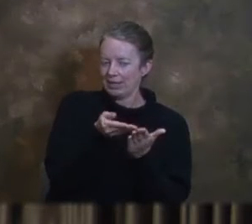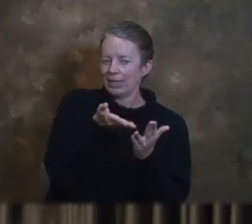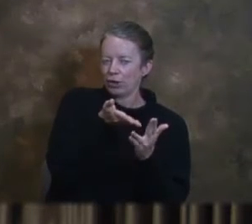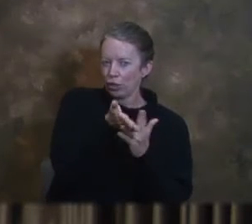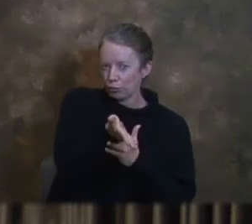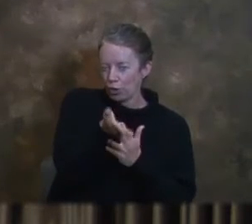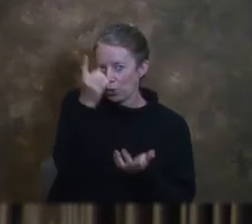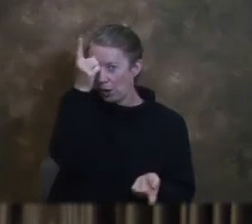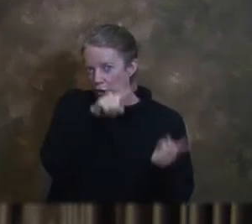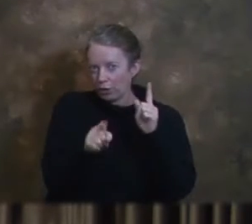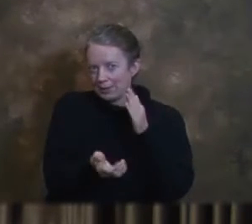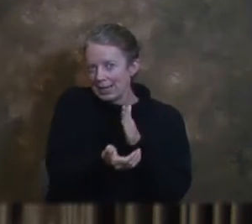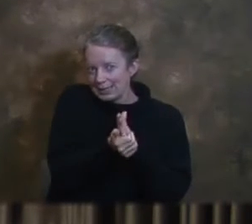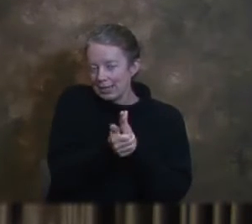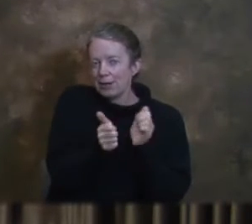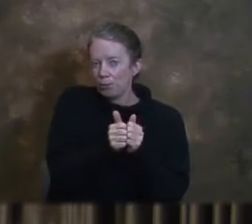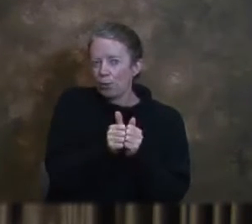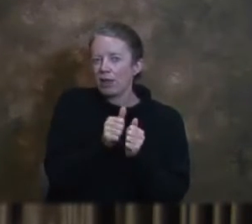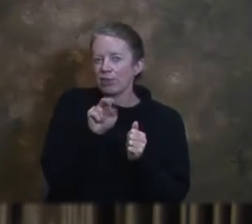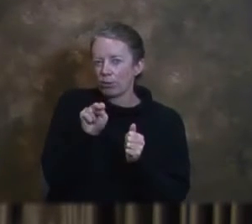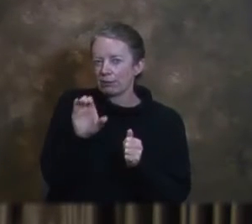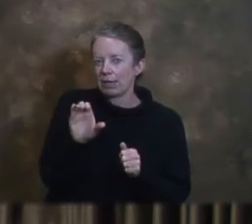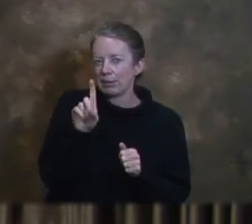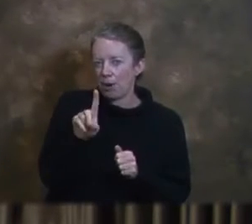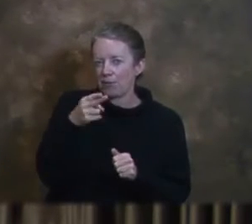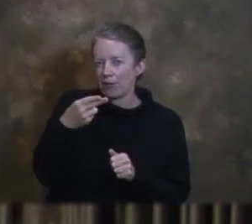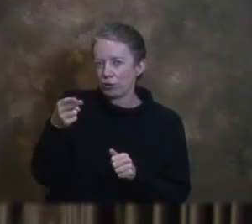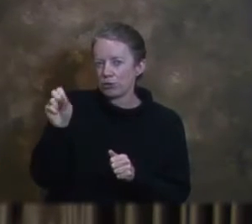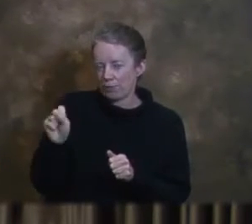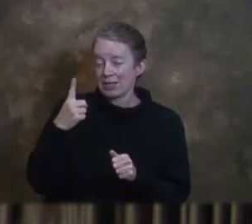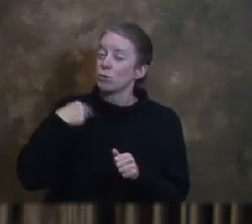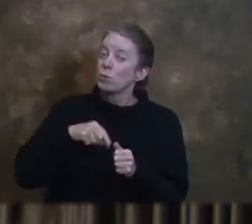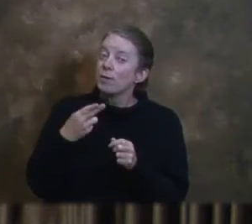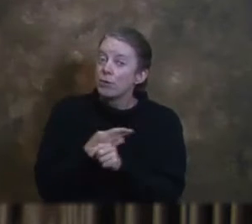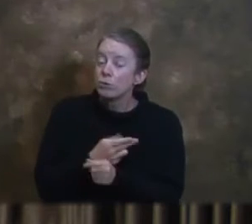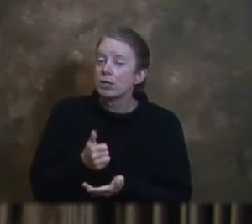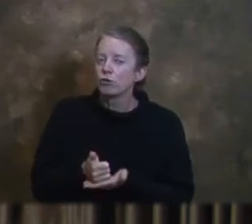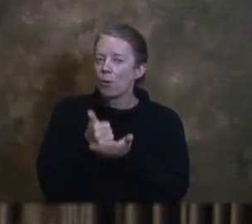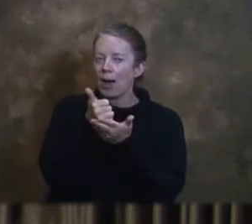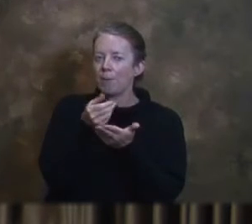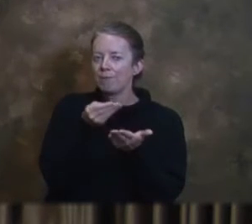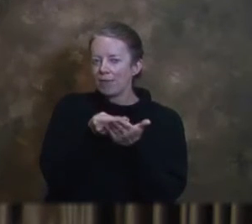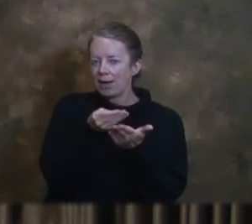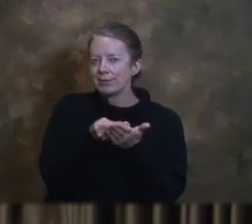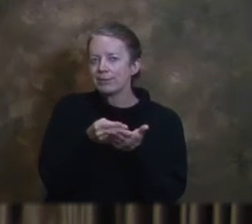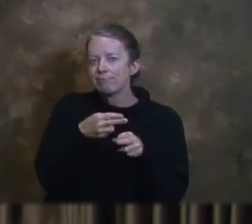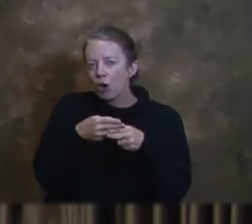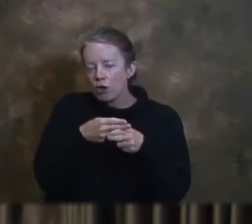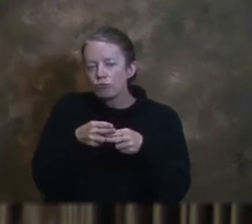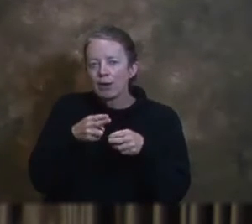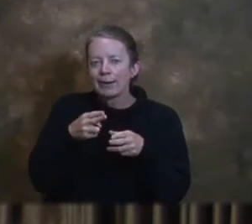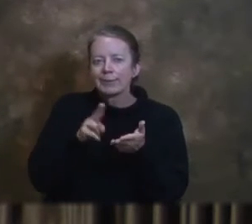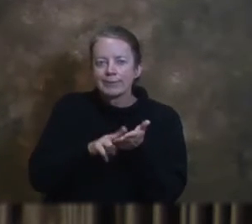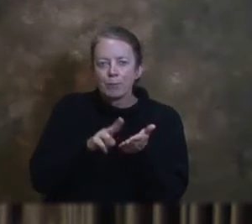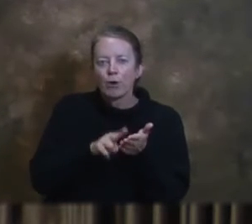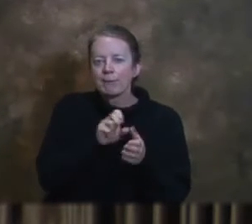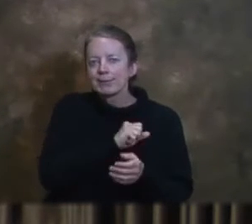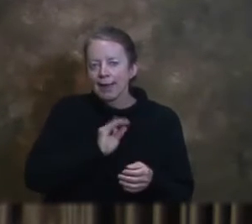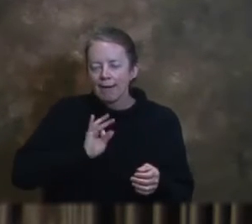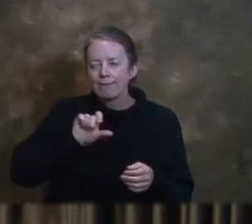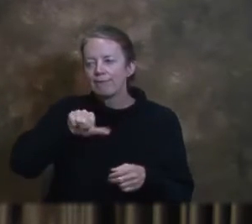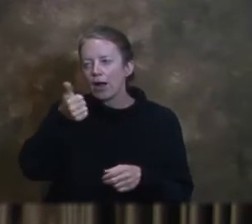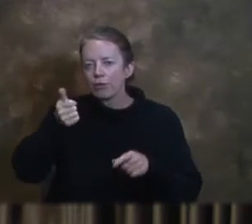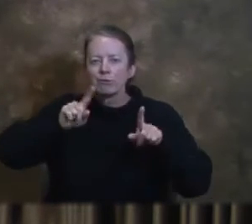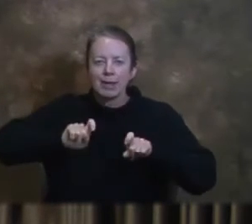addenda with the North Carolina Department of Health and Human Services that we've been using to help fund contracted and temporary staff, other testing resources, and we